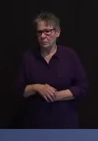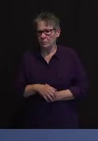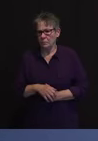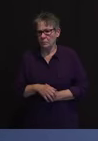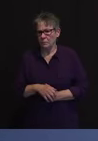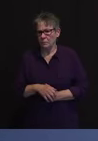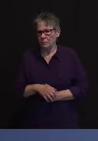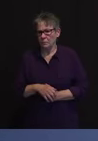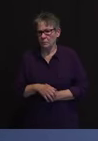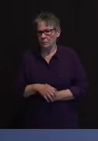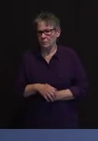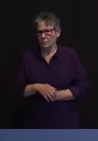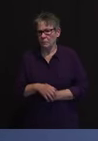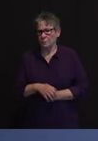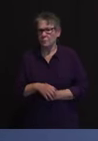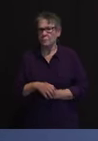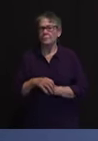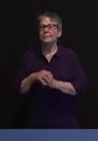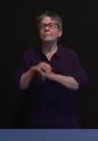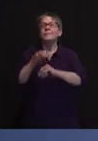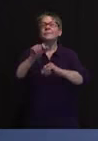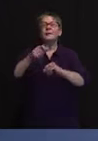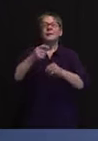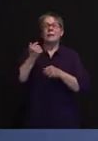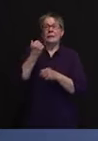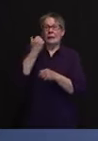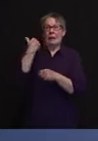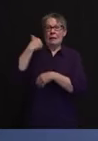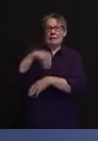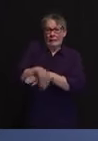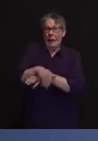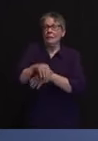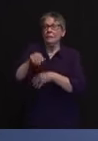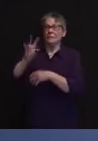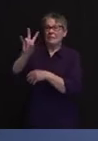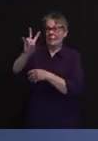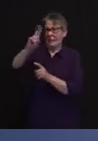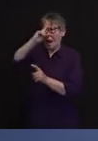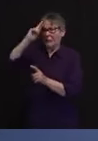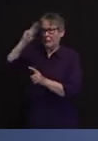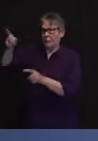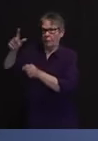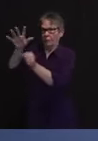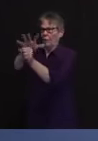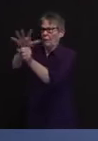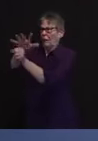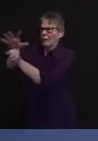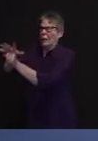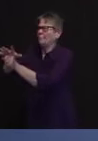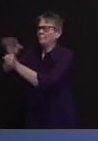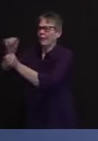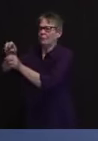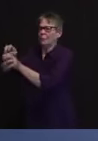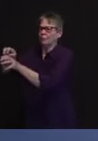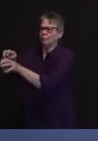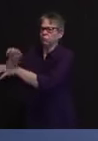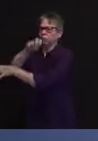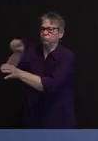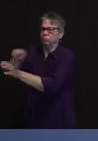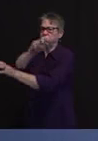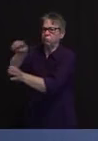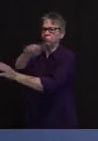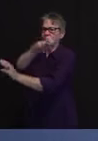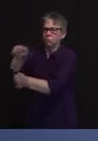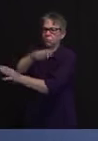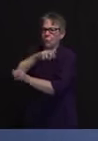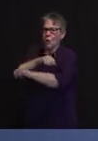divert. Most of the hospitals in the northern region of the state are reporting that their intensive care beds are nearing